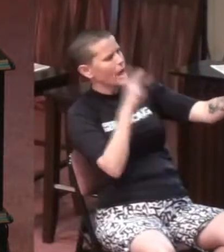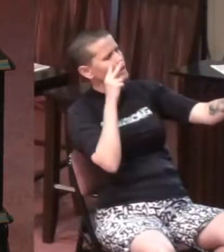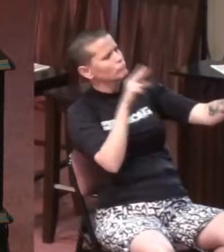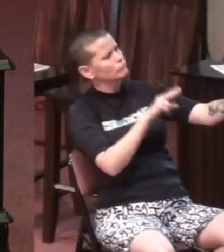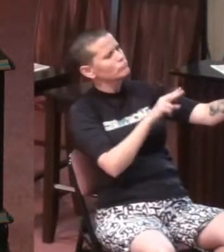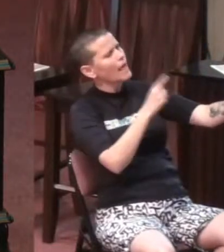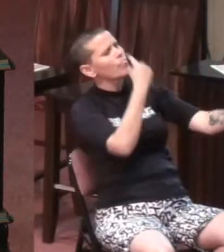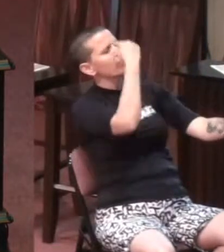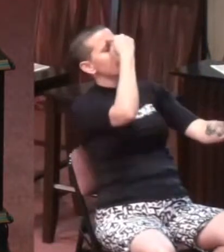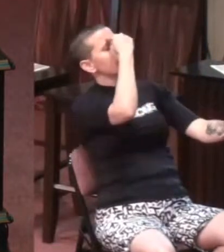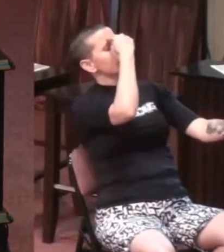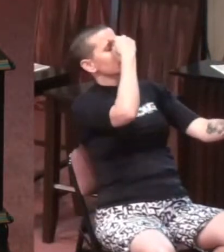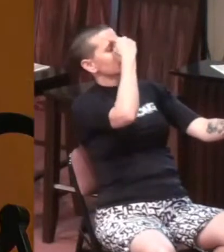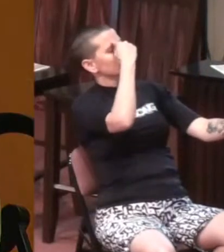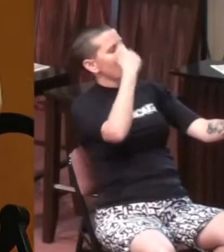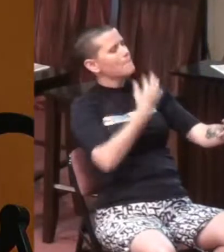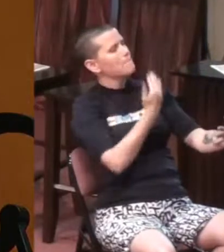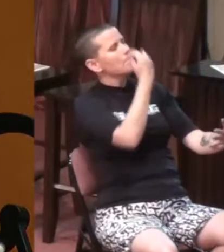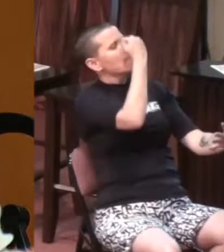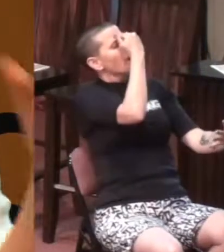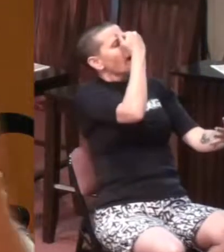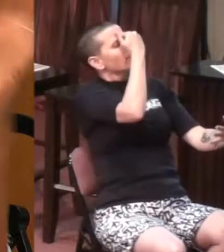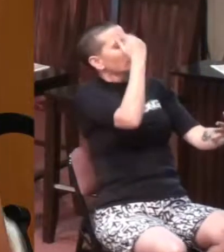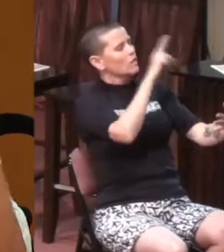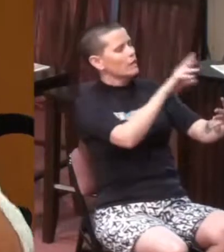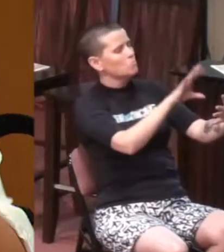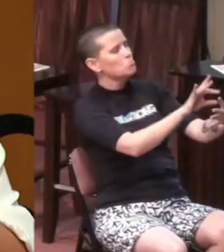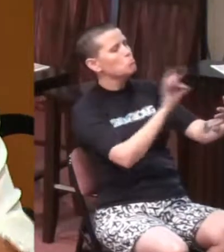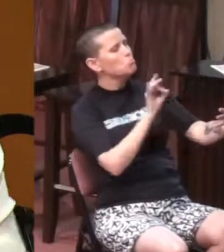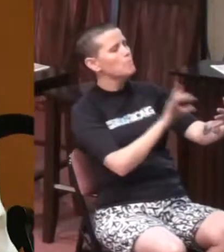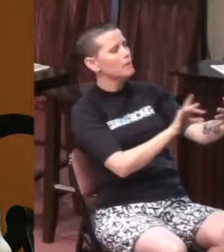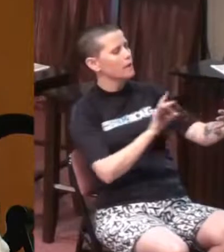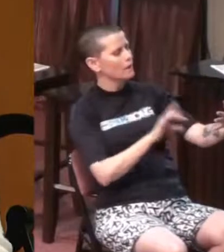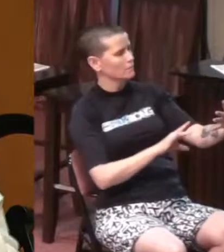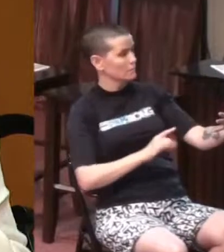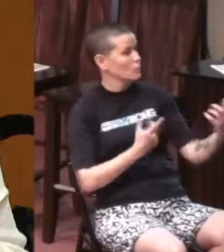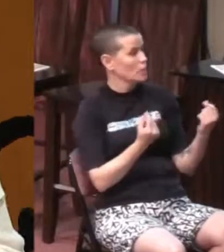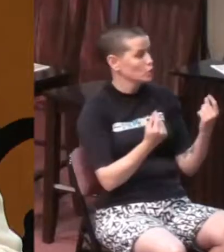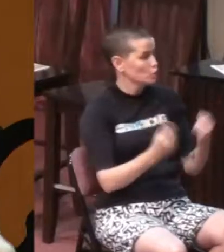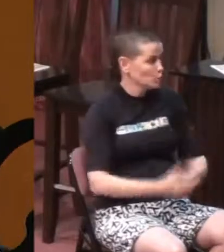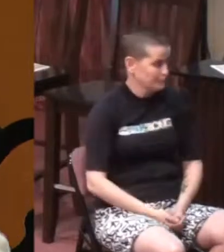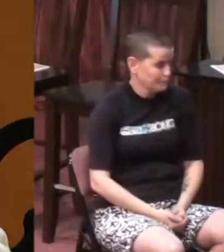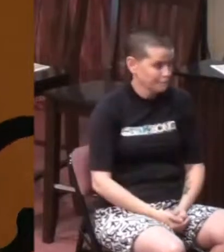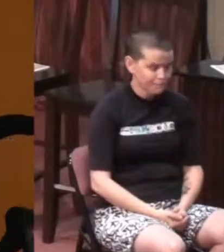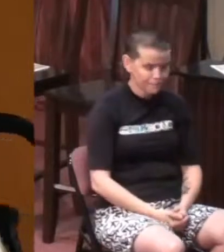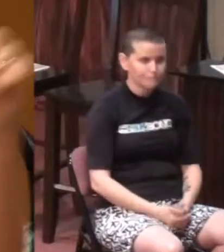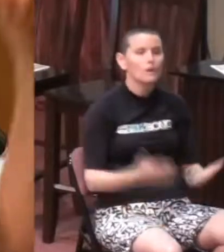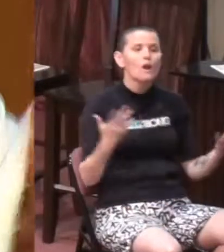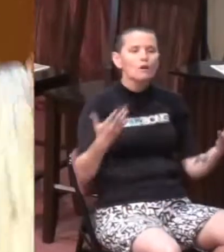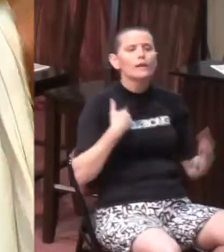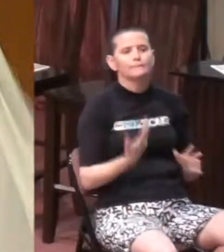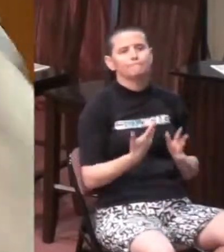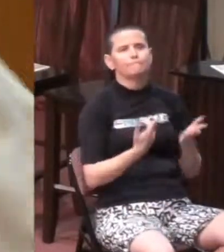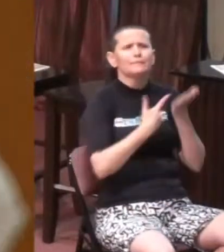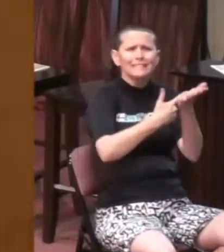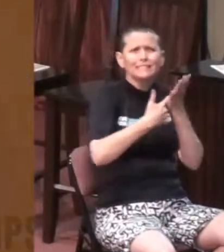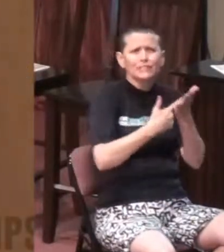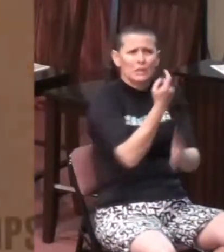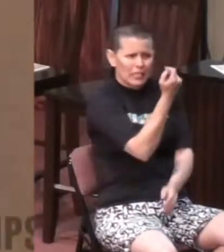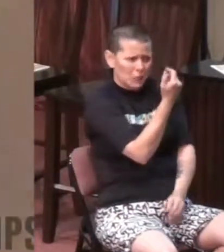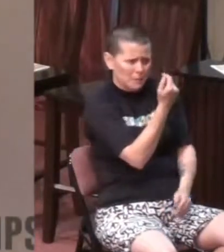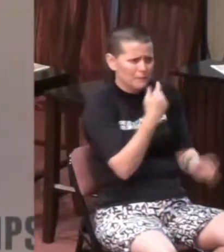you the graphic that kind of helps you glimpse into it just a little bit. We're not going to go too heady, but I got to tell you, there's good heady stuff in it. But in the top